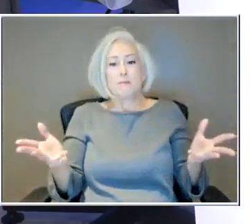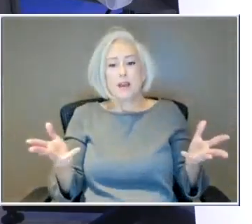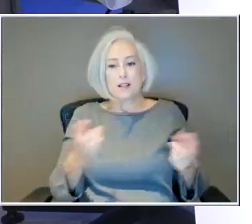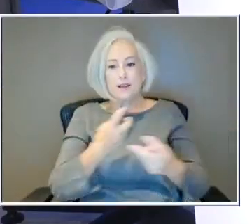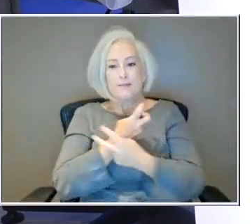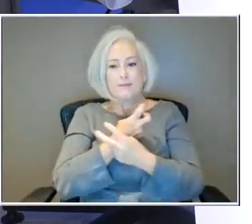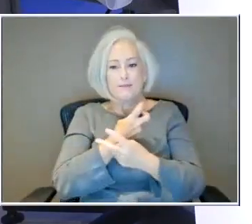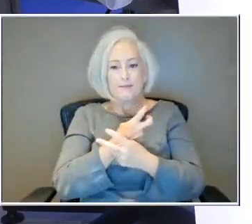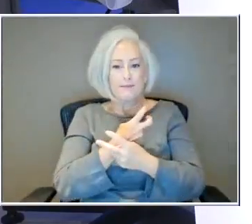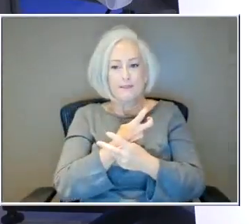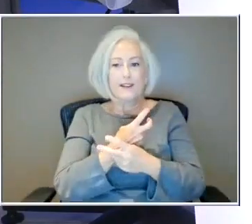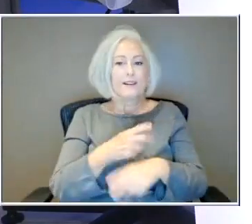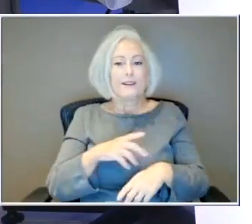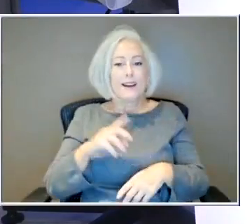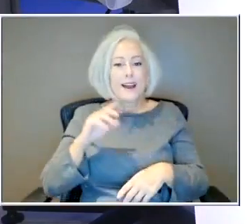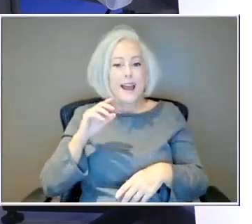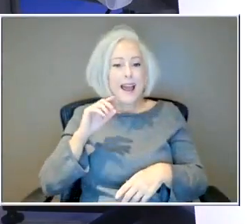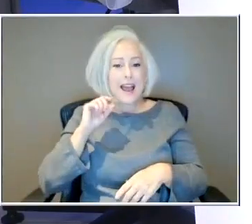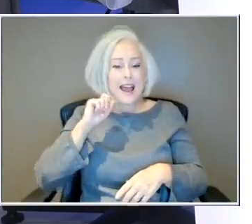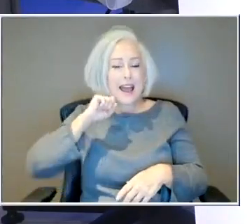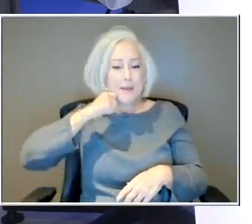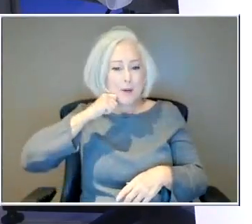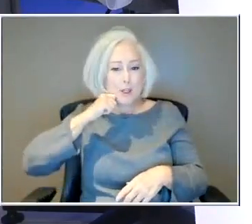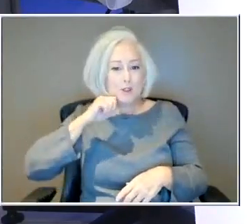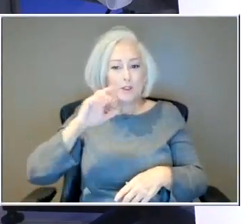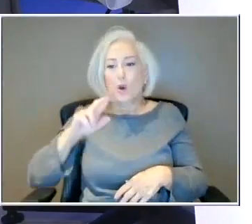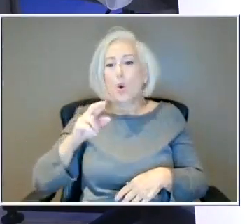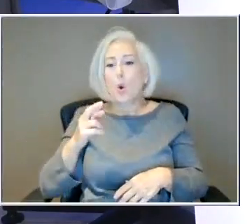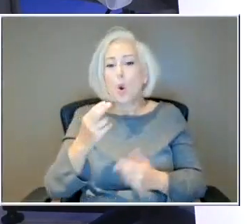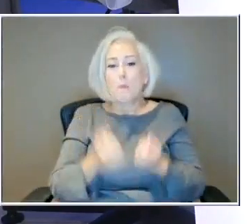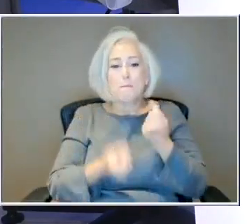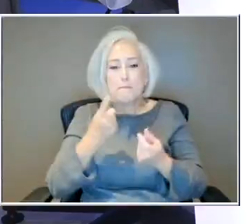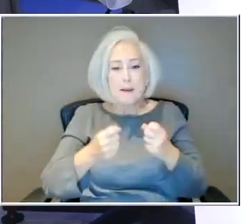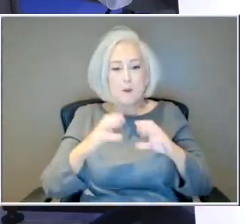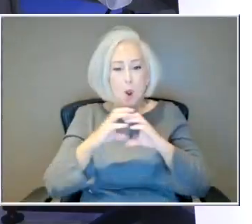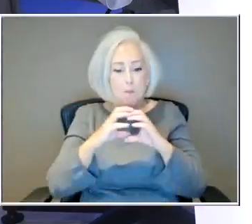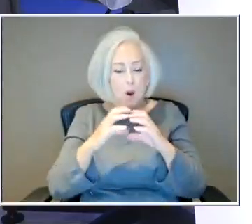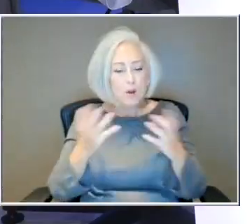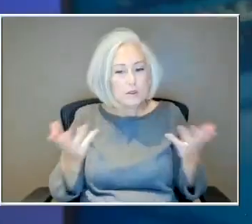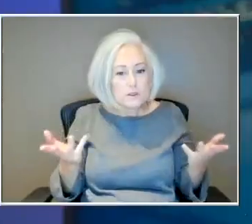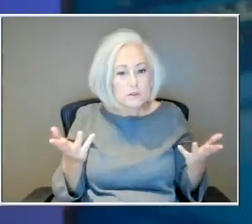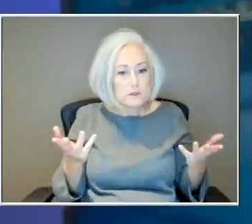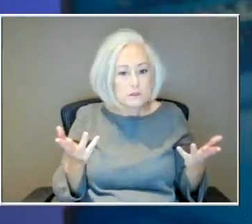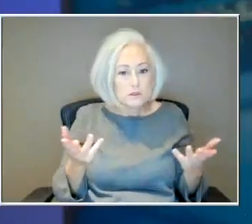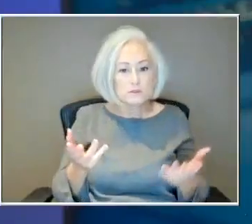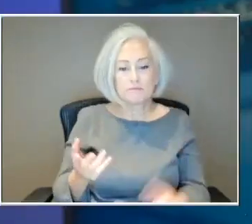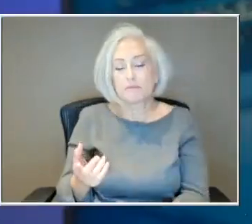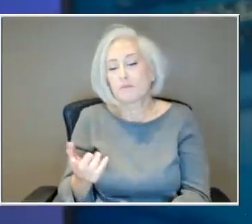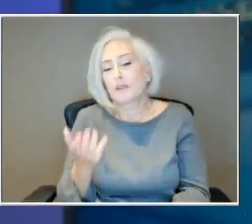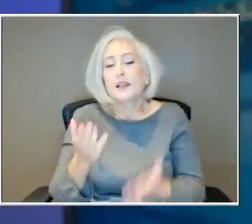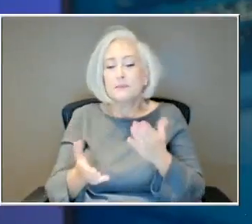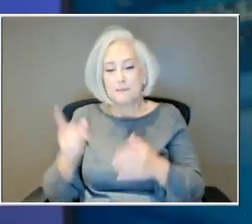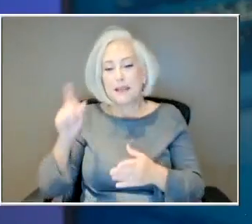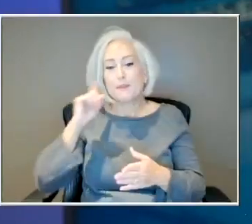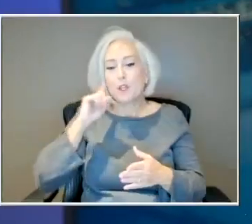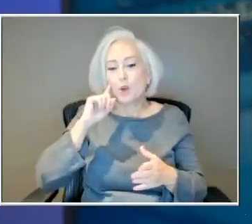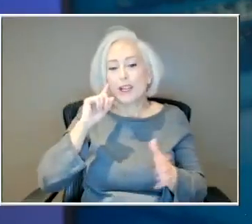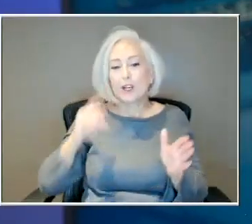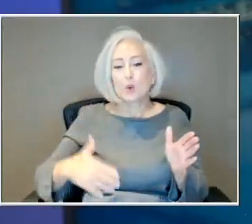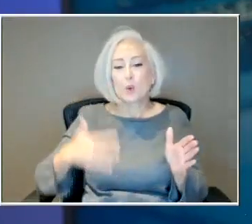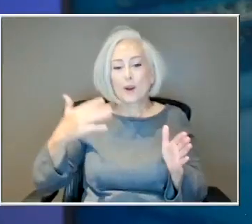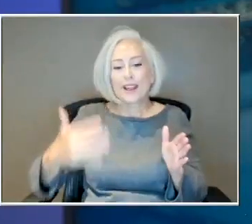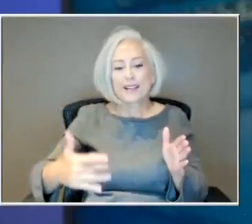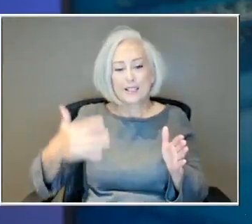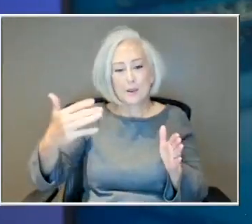apples and popcorn balls? I mean, is this happening, and is it scary? I mean, you might hear random, and kind of my thought process